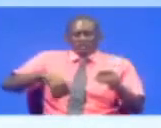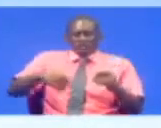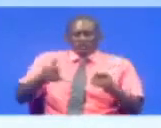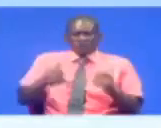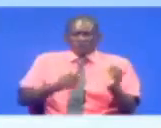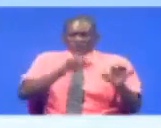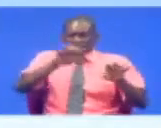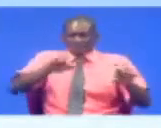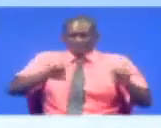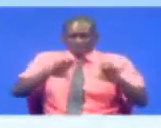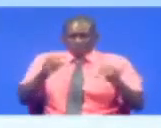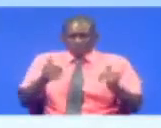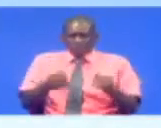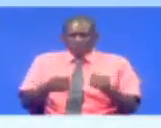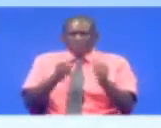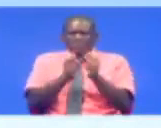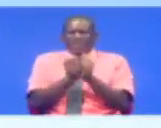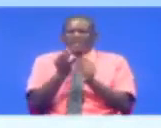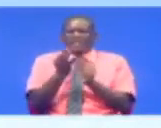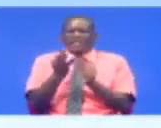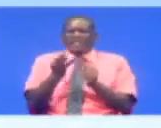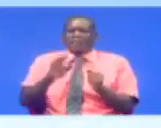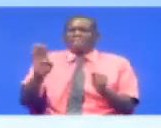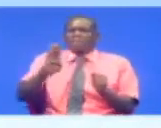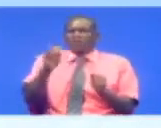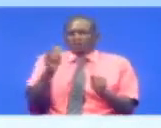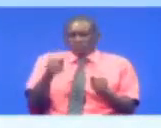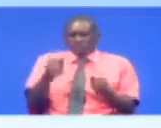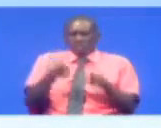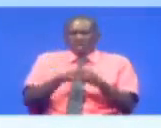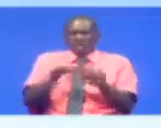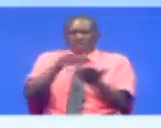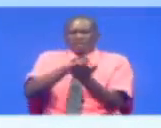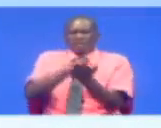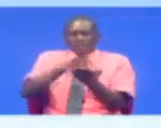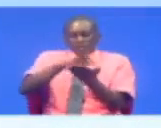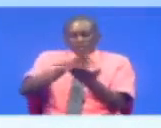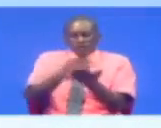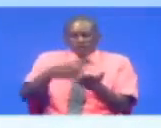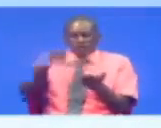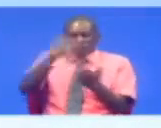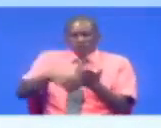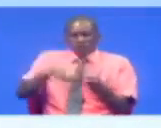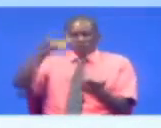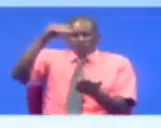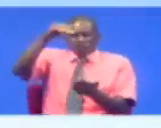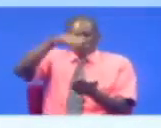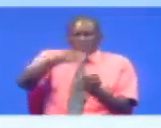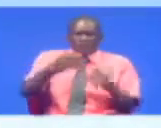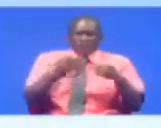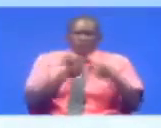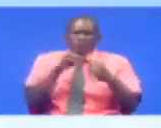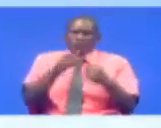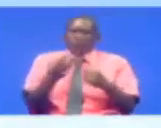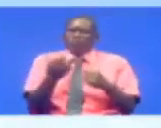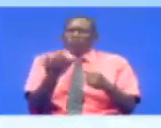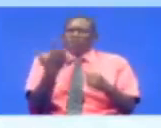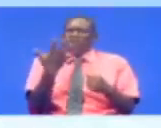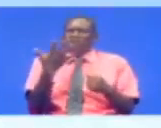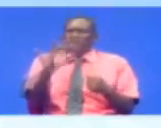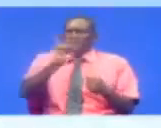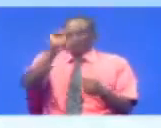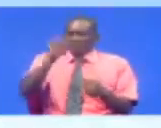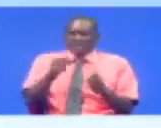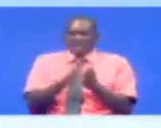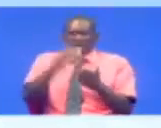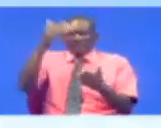by 13 billion shillings during Monday's trade as the bank's share price fell by 8.4% to close the trade at